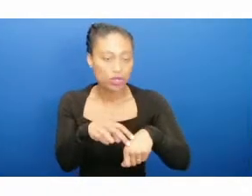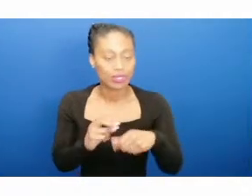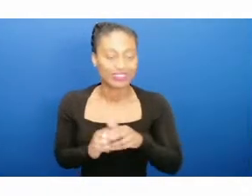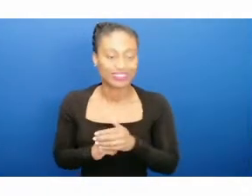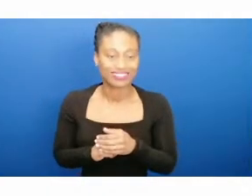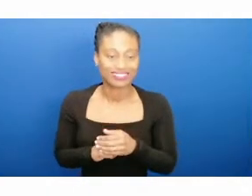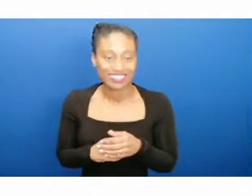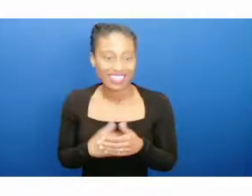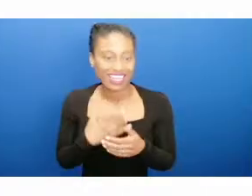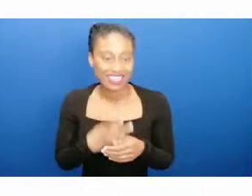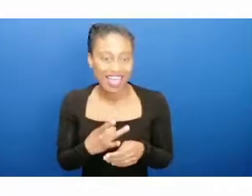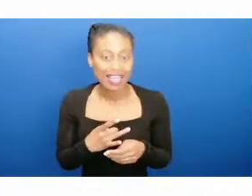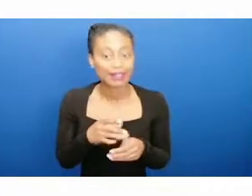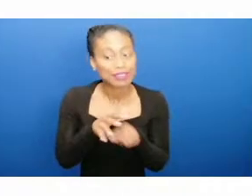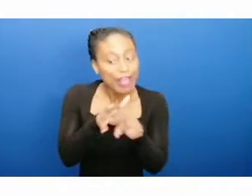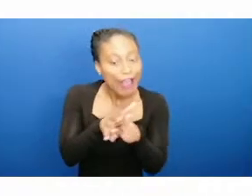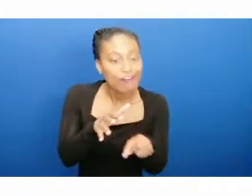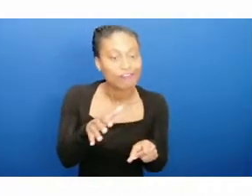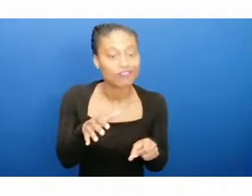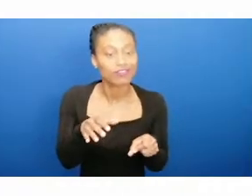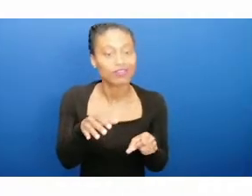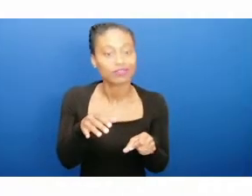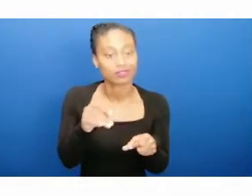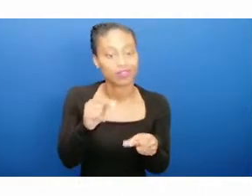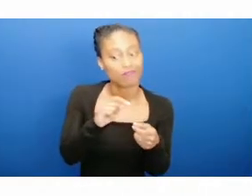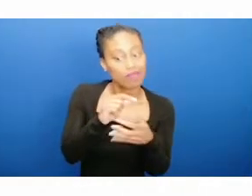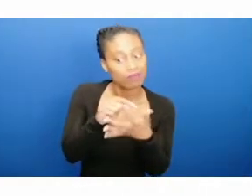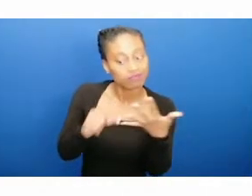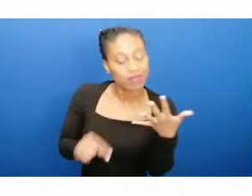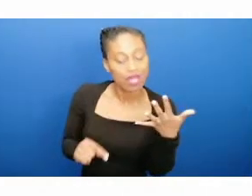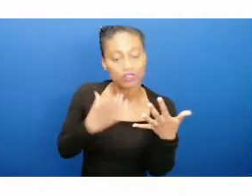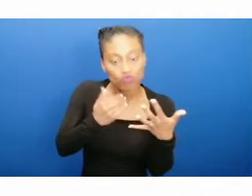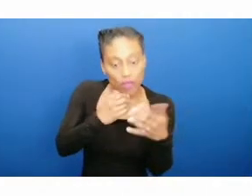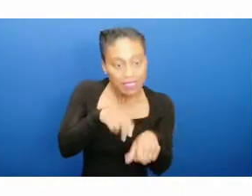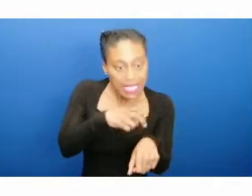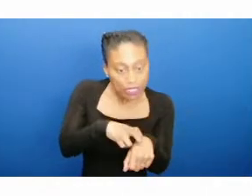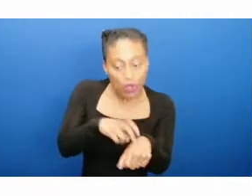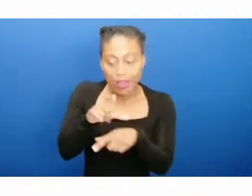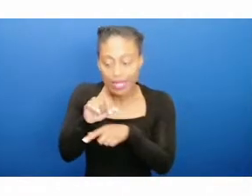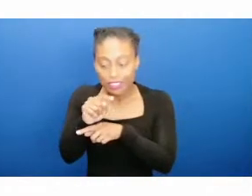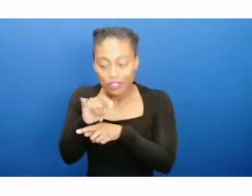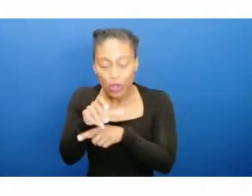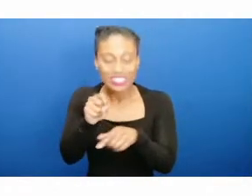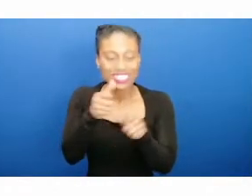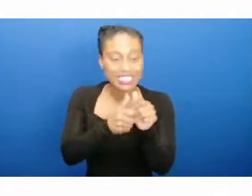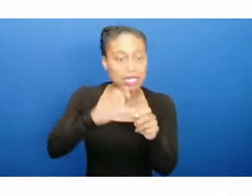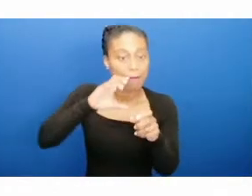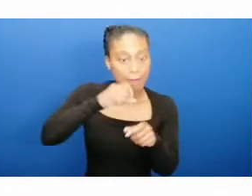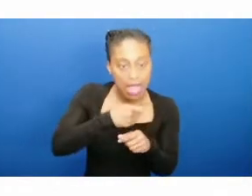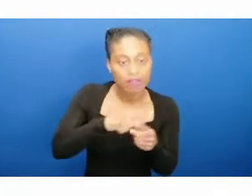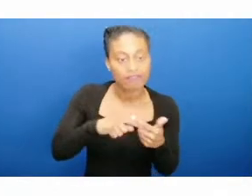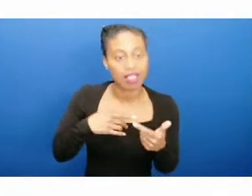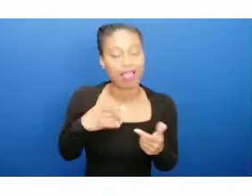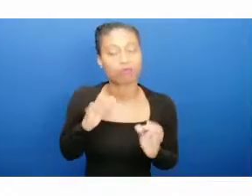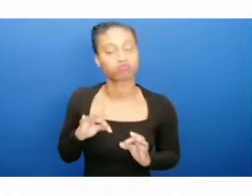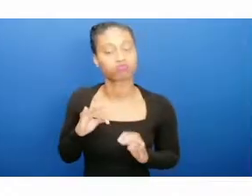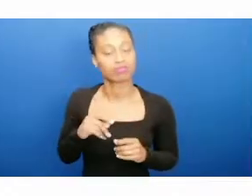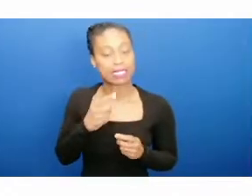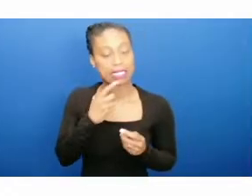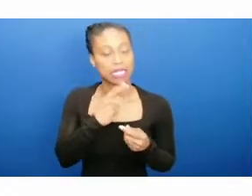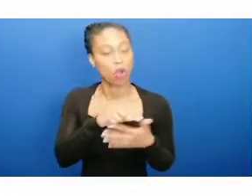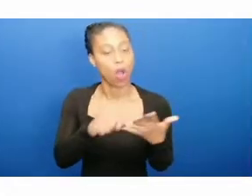get mouthfuls of sweet potato and lentils in every bite. All right. Let's